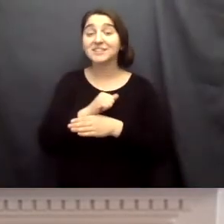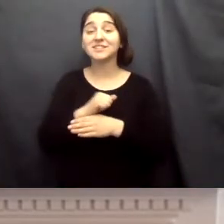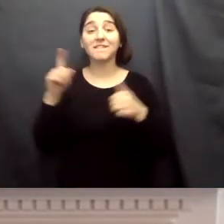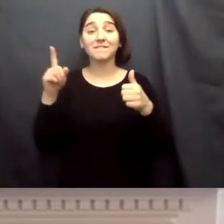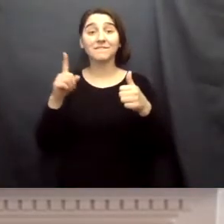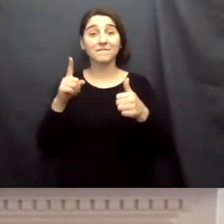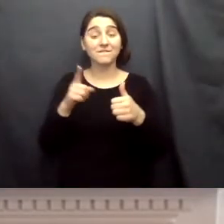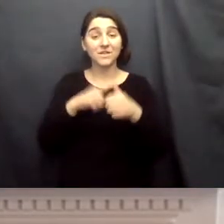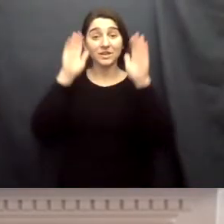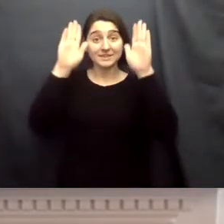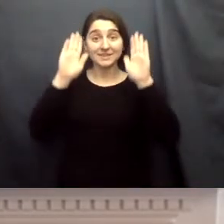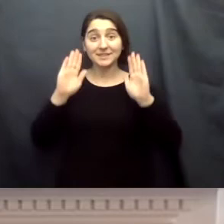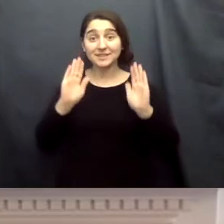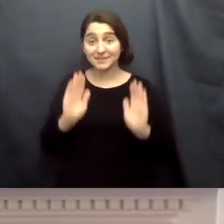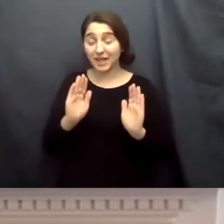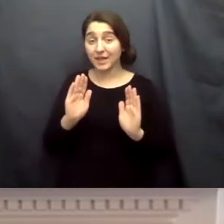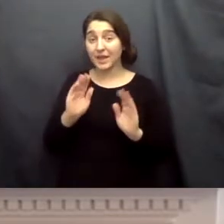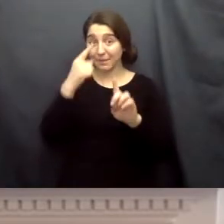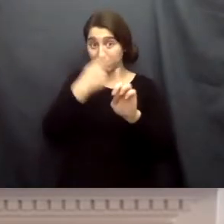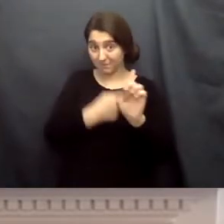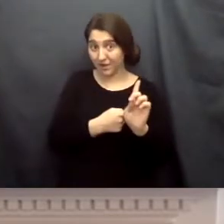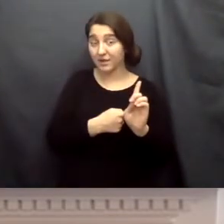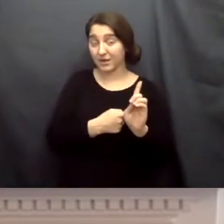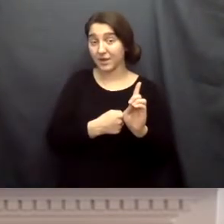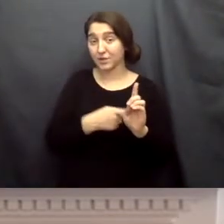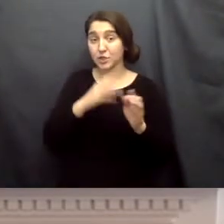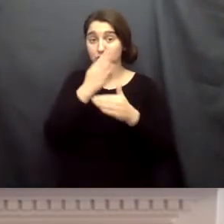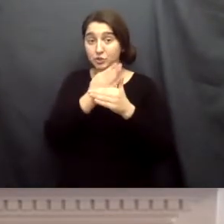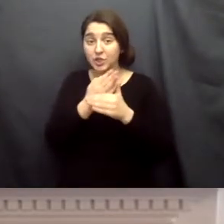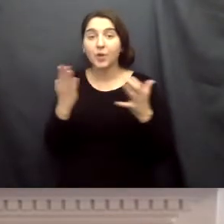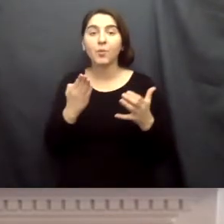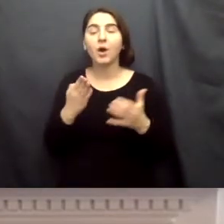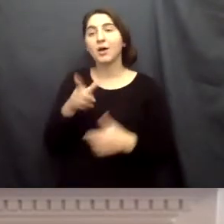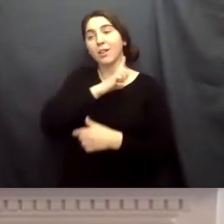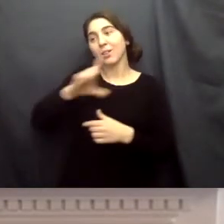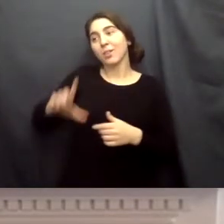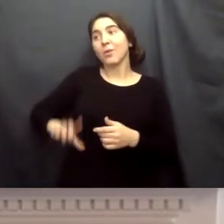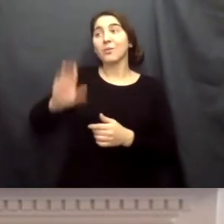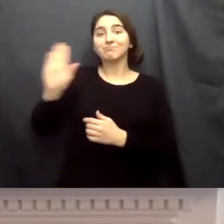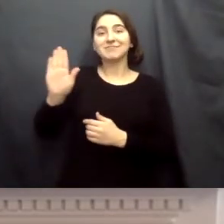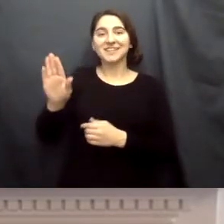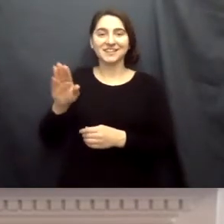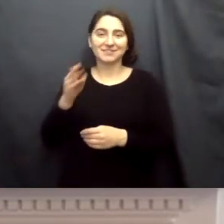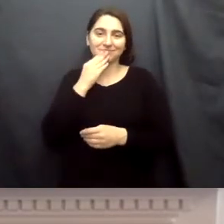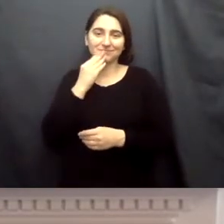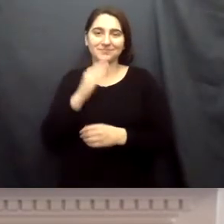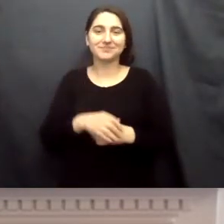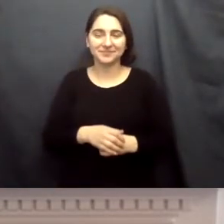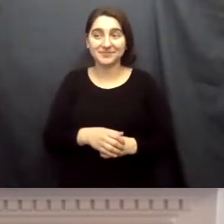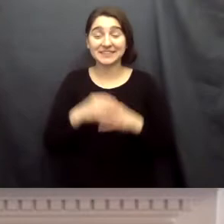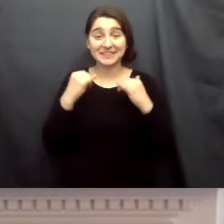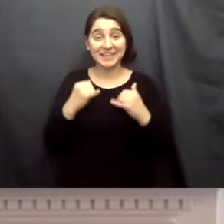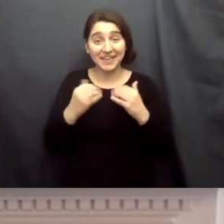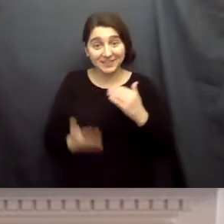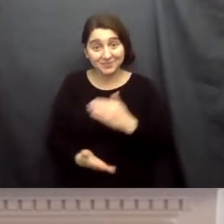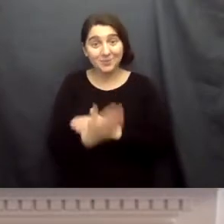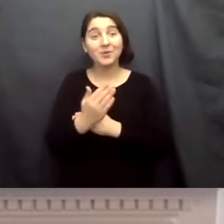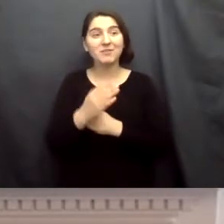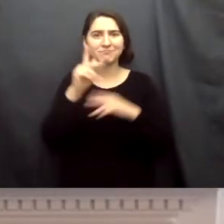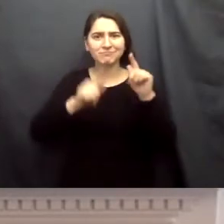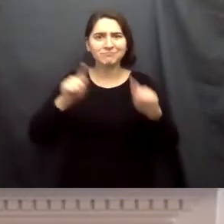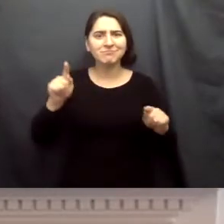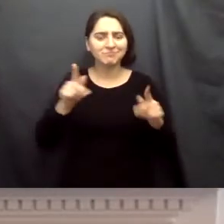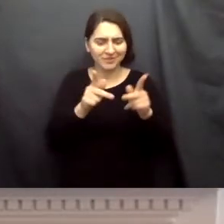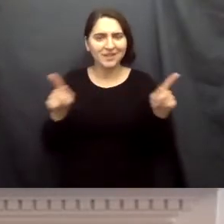It is our practice to share the Lord's Supper together the first Sunday of each month. This morning,